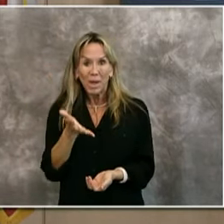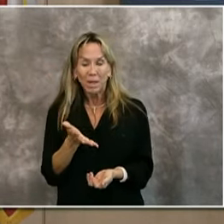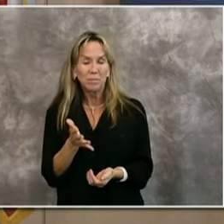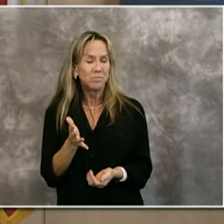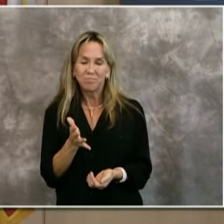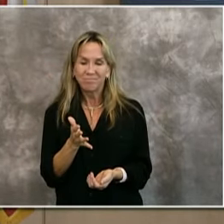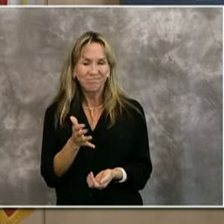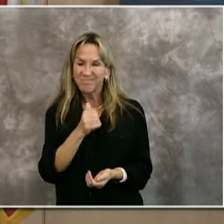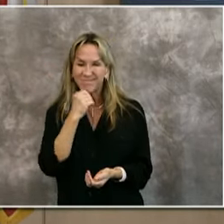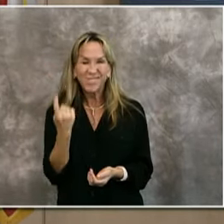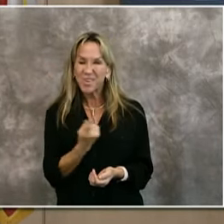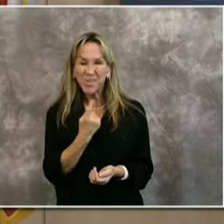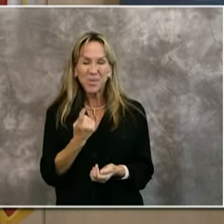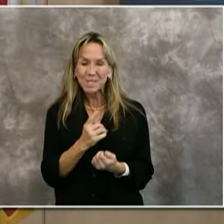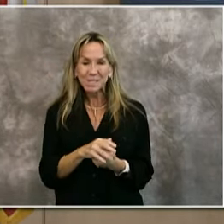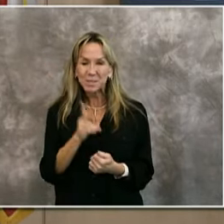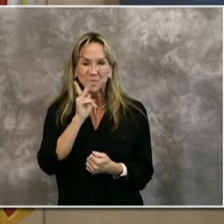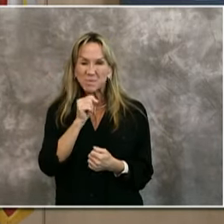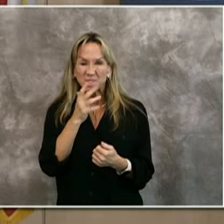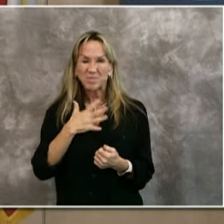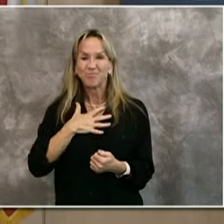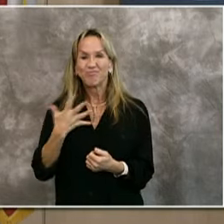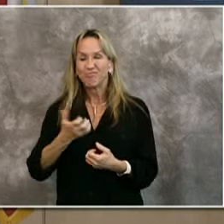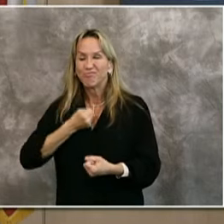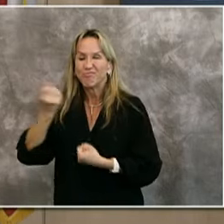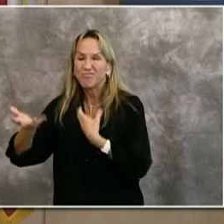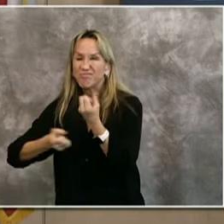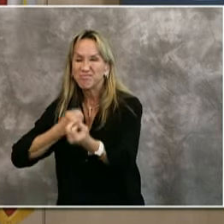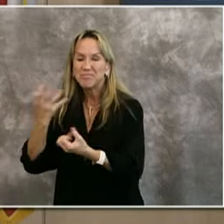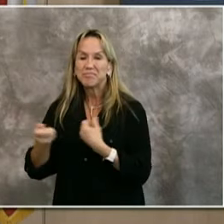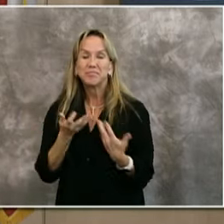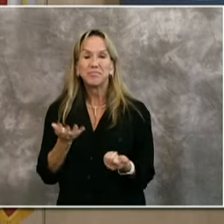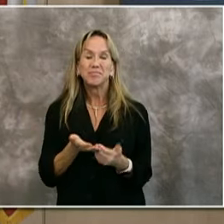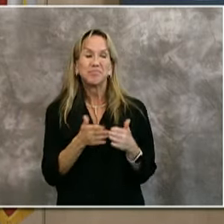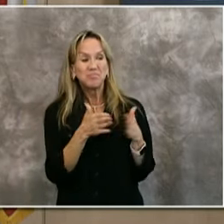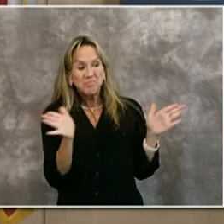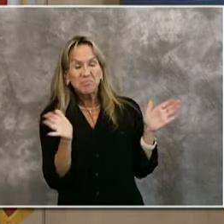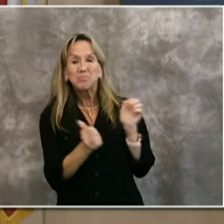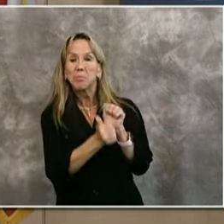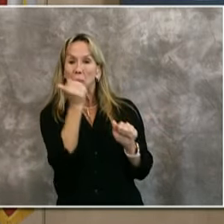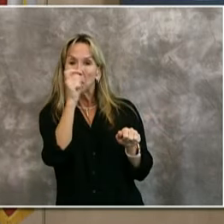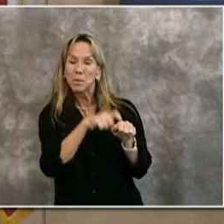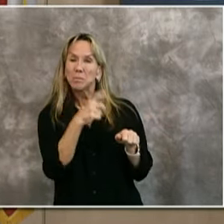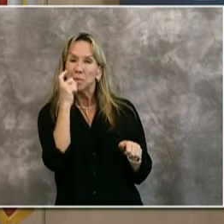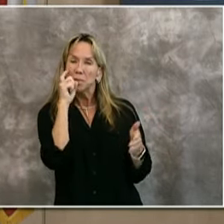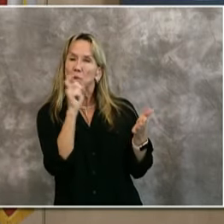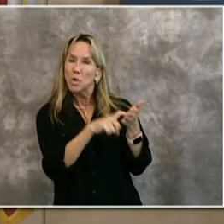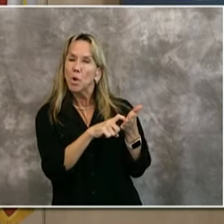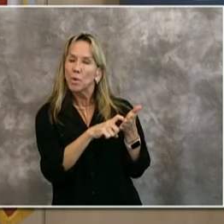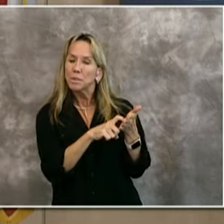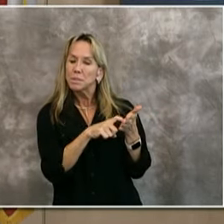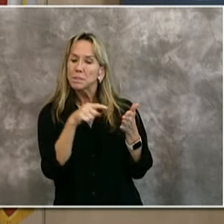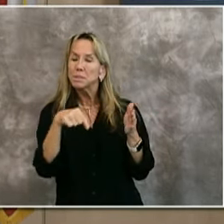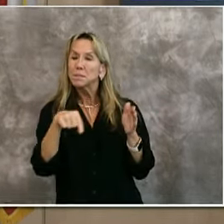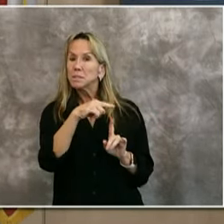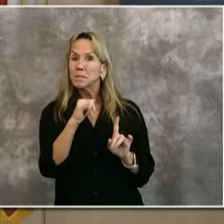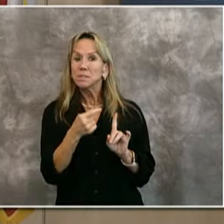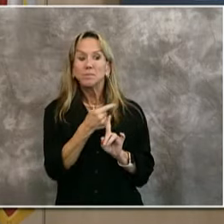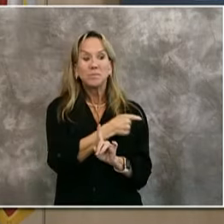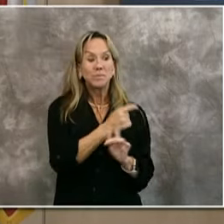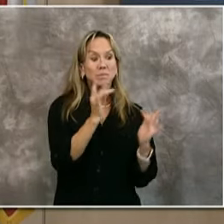true. But in general, we find that our contact